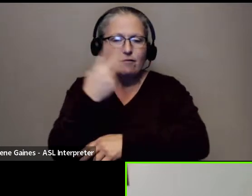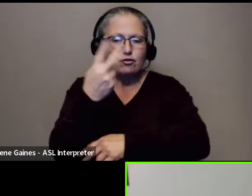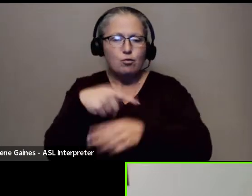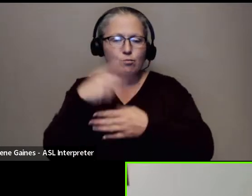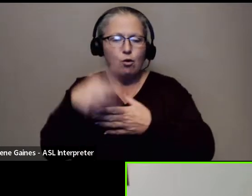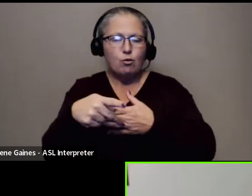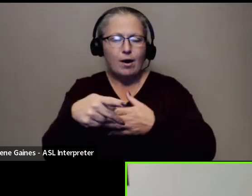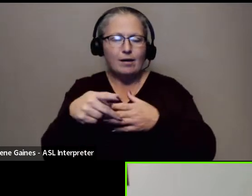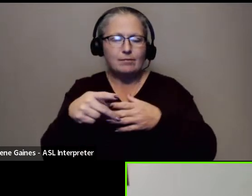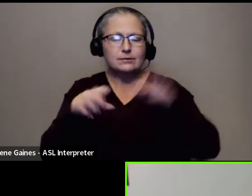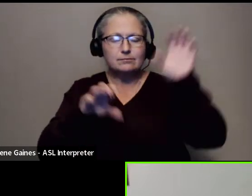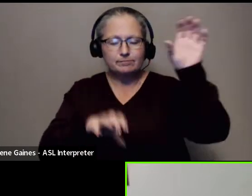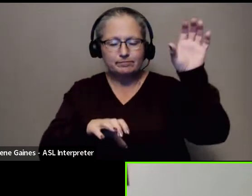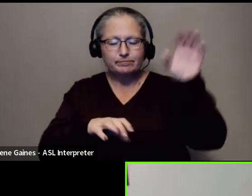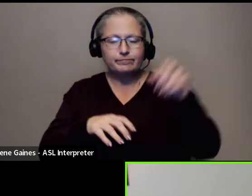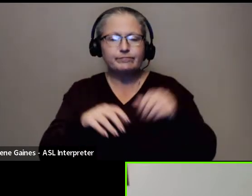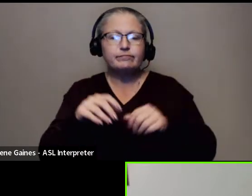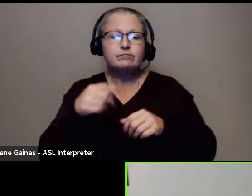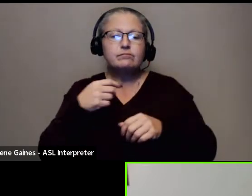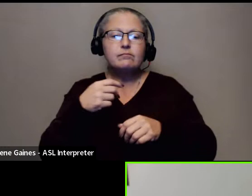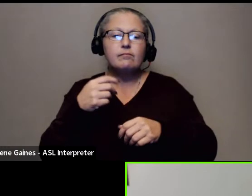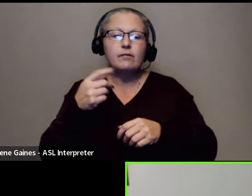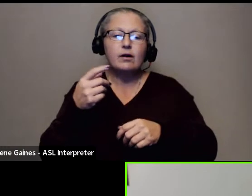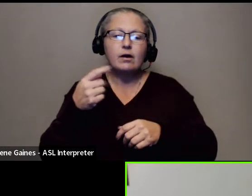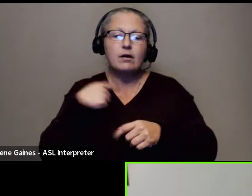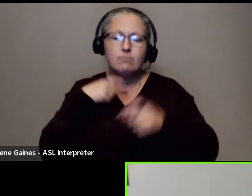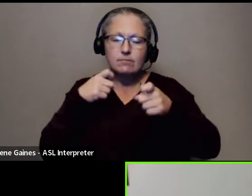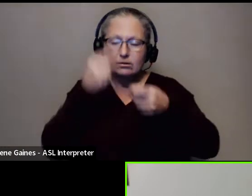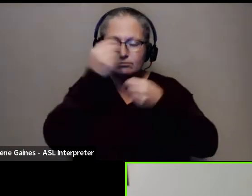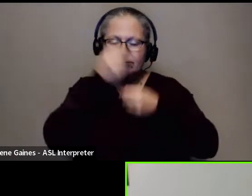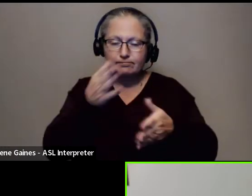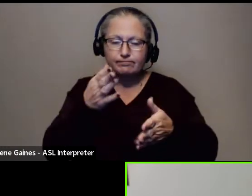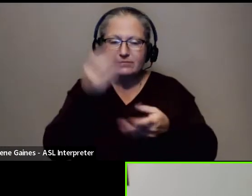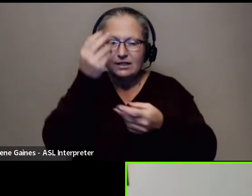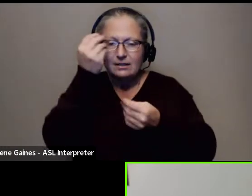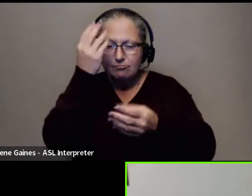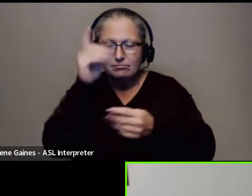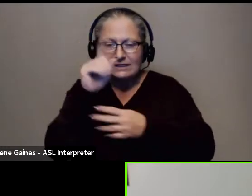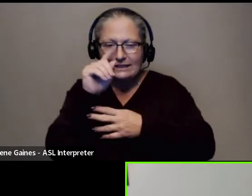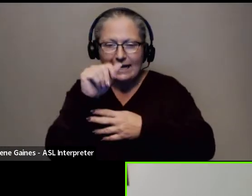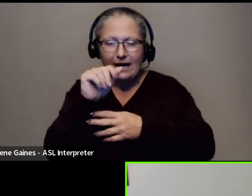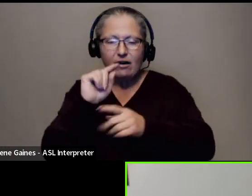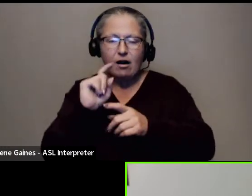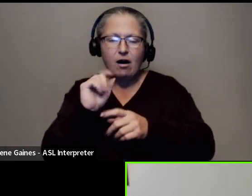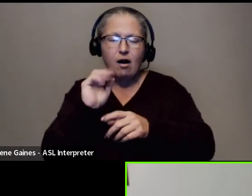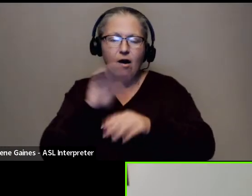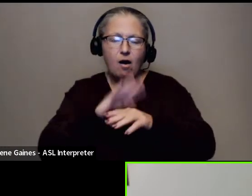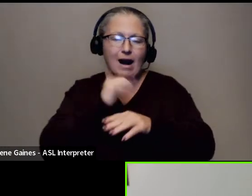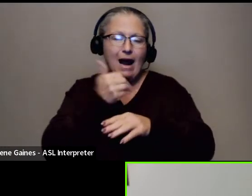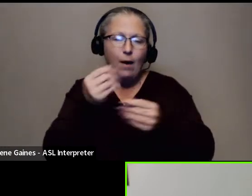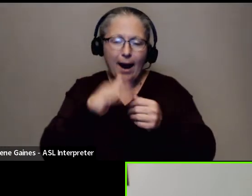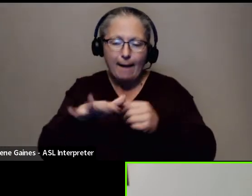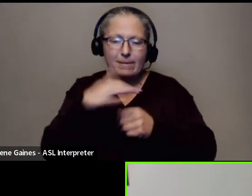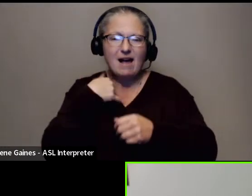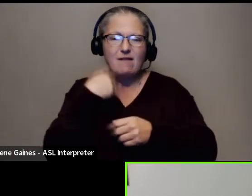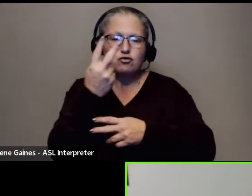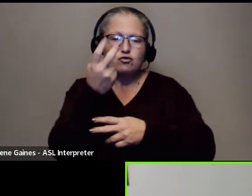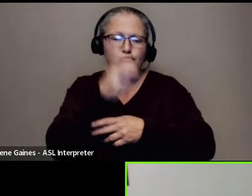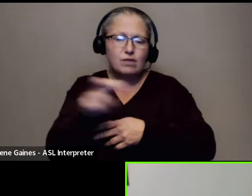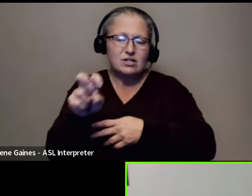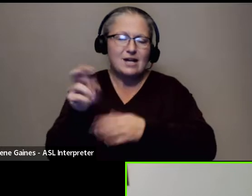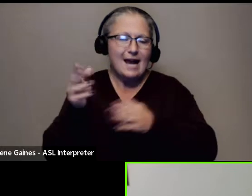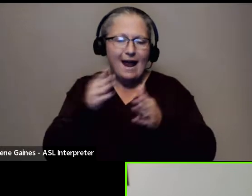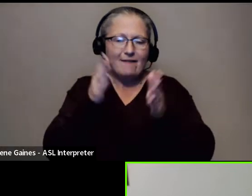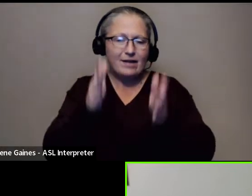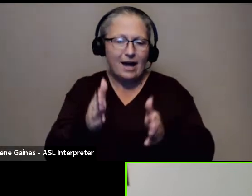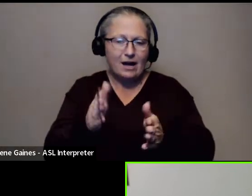programs. I was asked to share some data that's been going on at our campus, and we have two transition navigators,